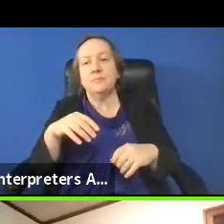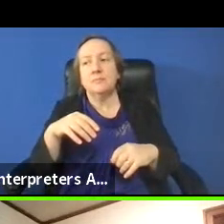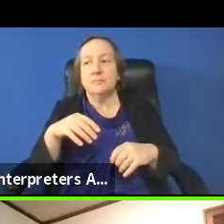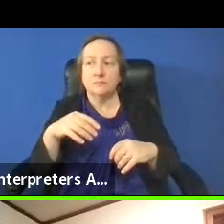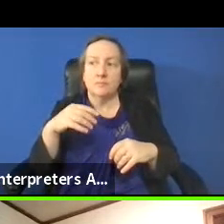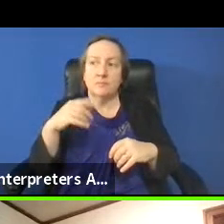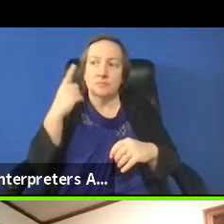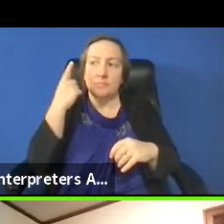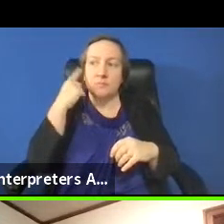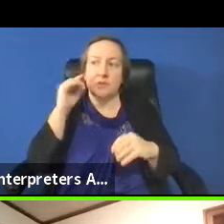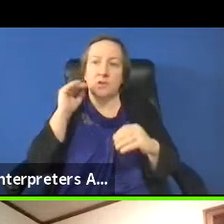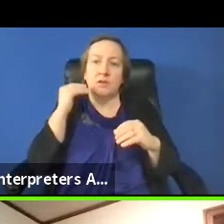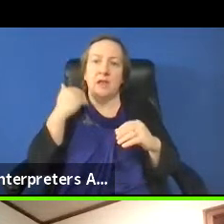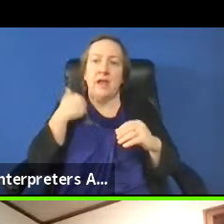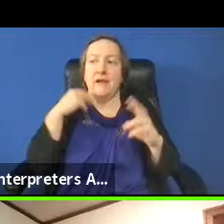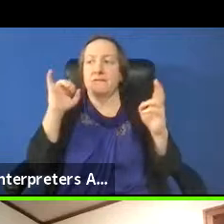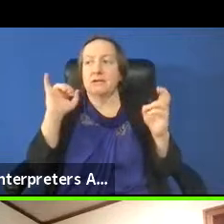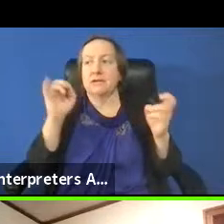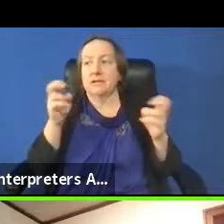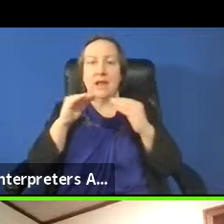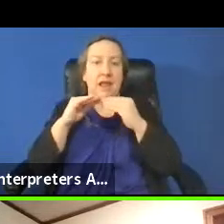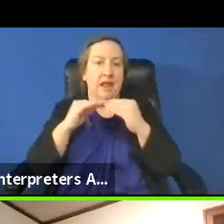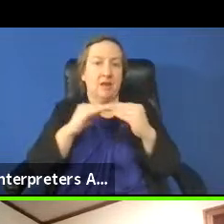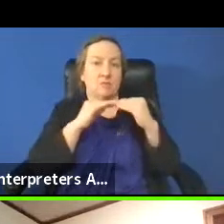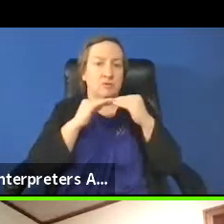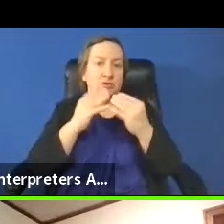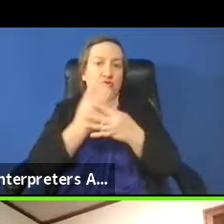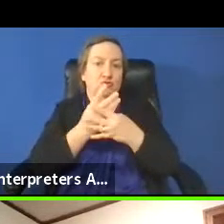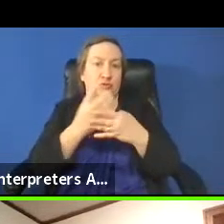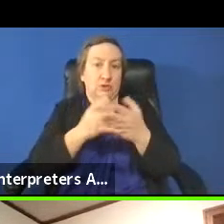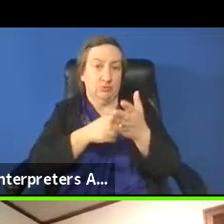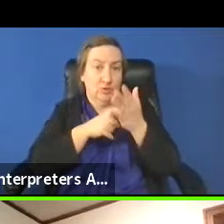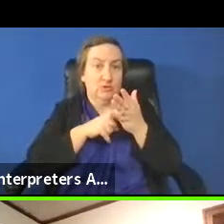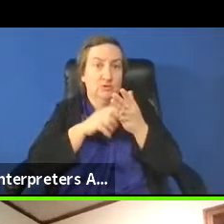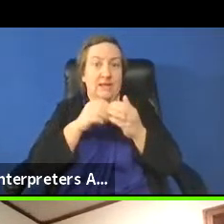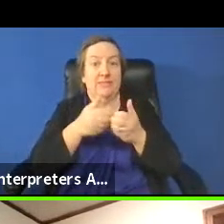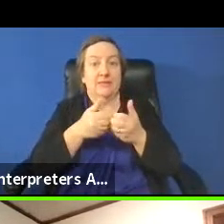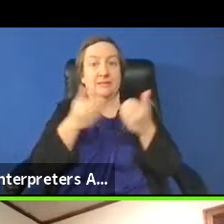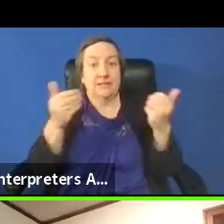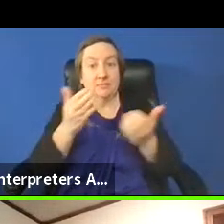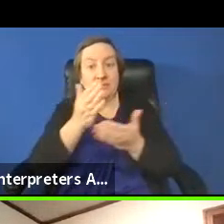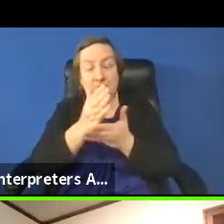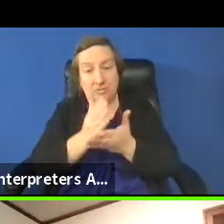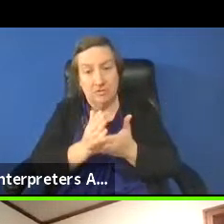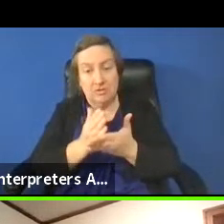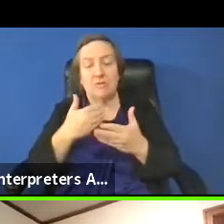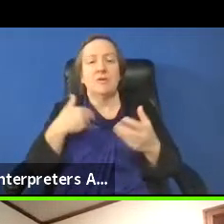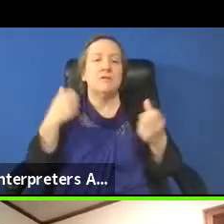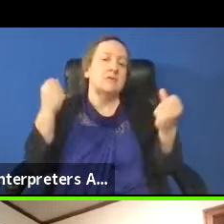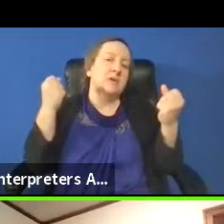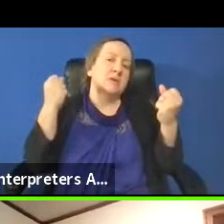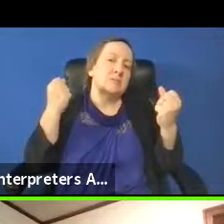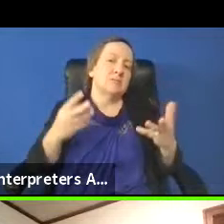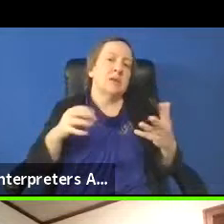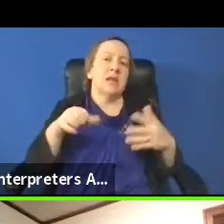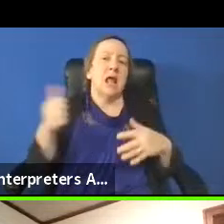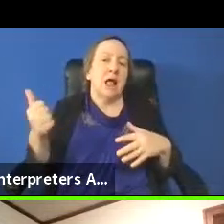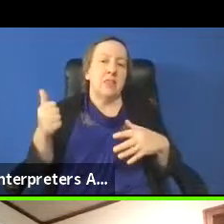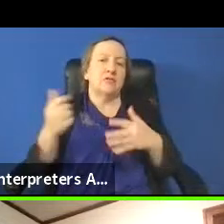having these equity screening criteria in this separate section, we do have a bunch of other screening